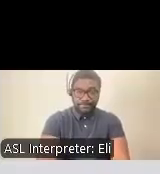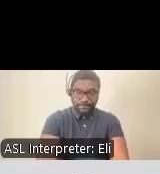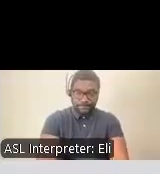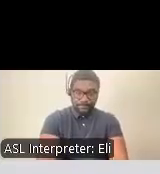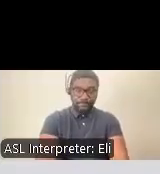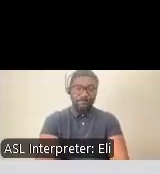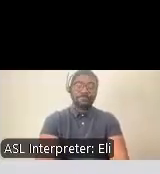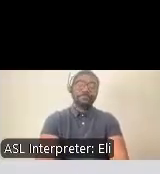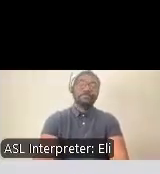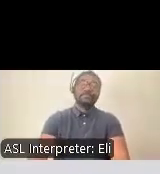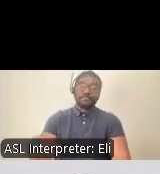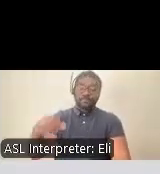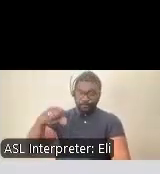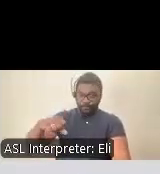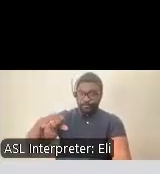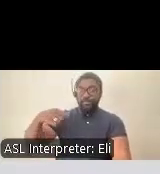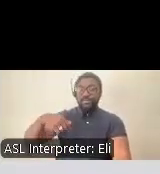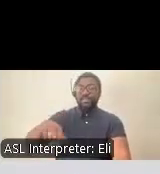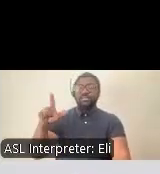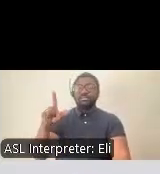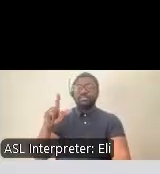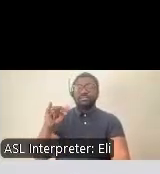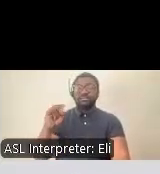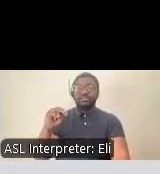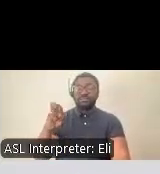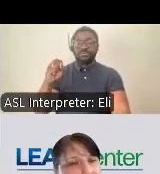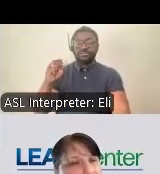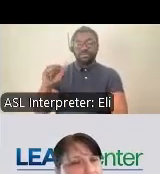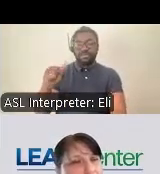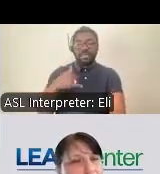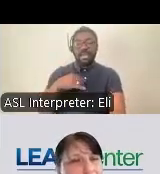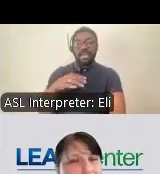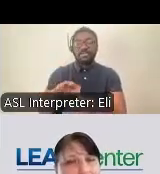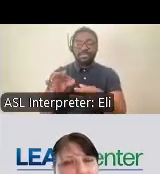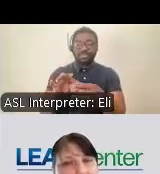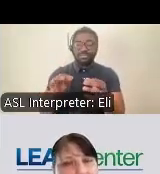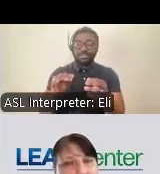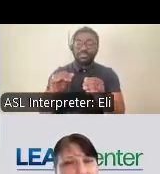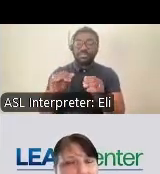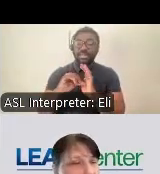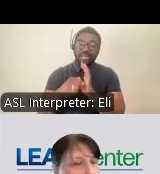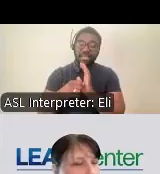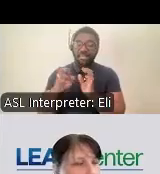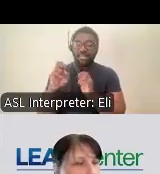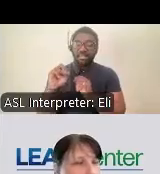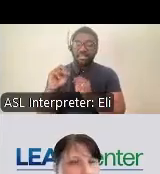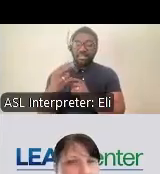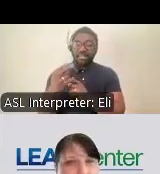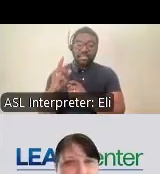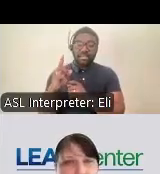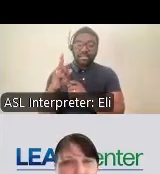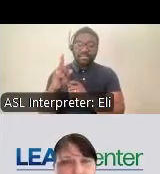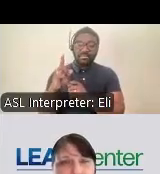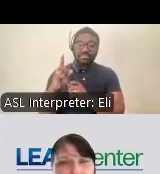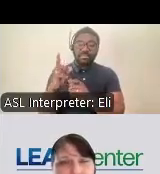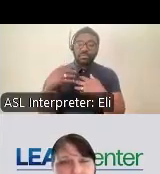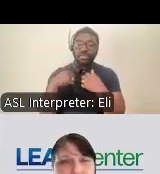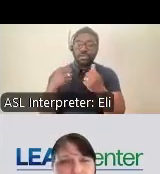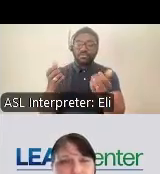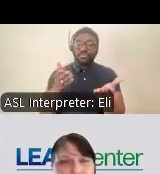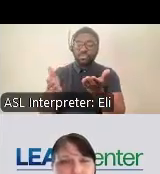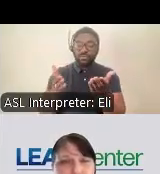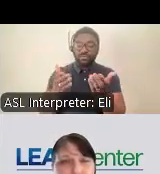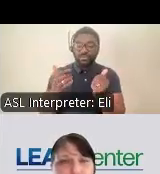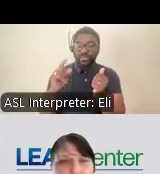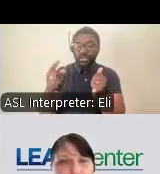So this is Lindsay. I mentioned the enhanced recovery services. So as far as I know, it's I only know here